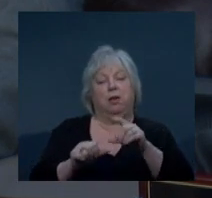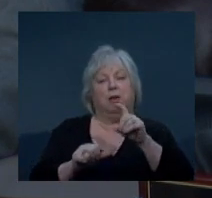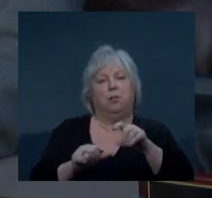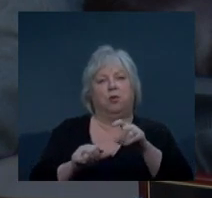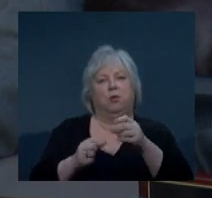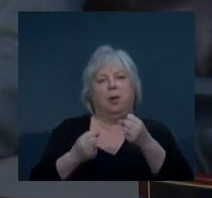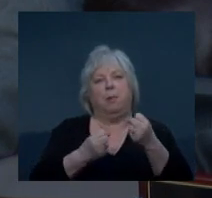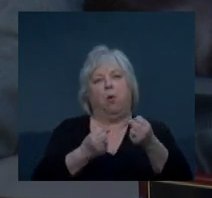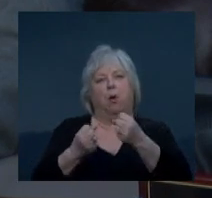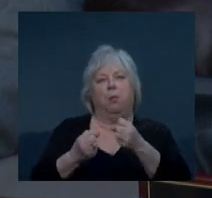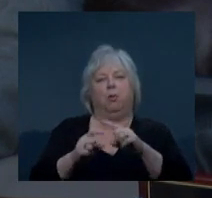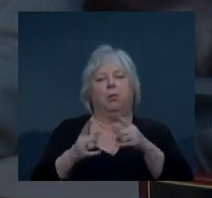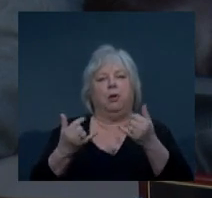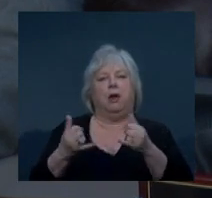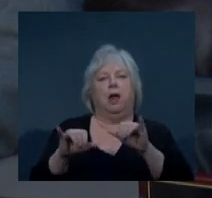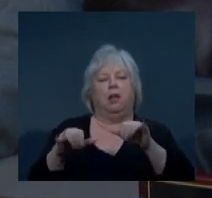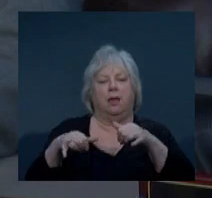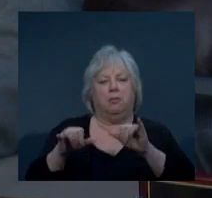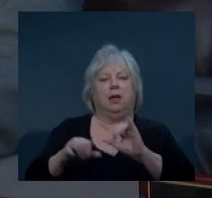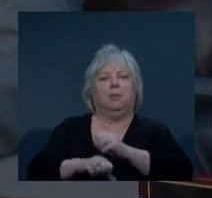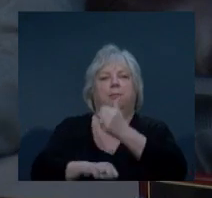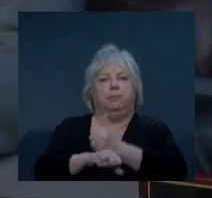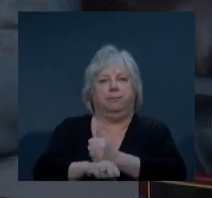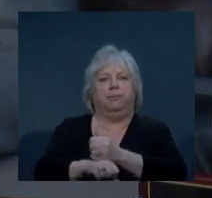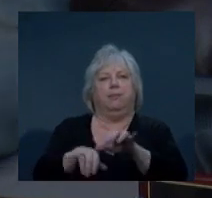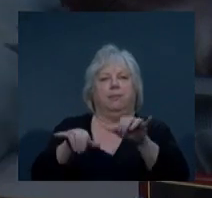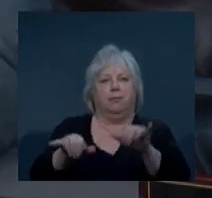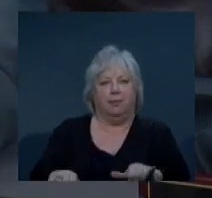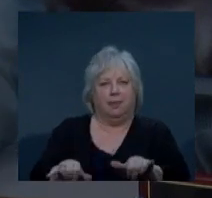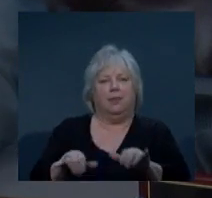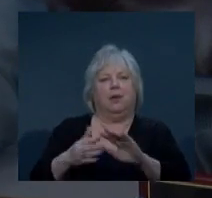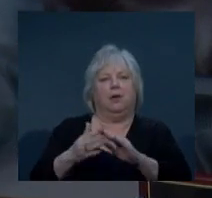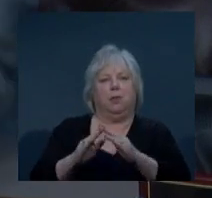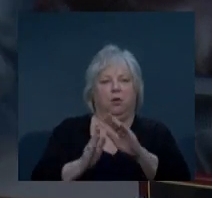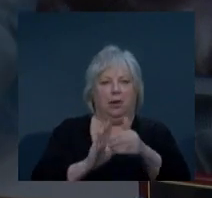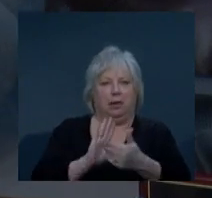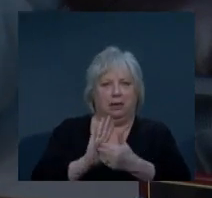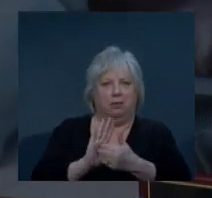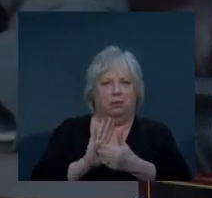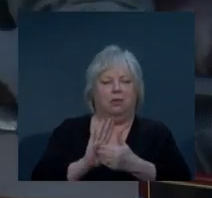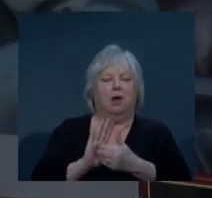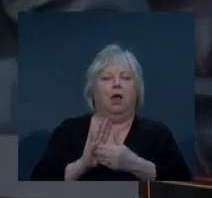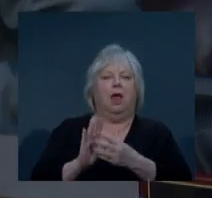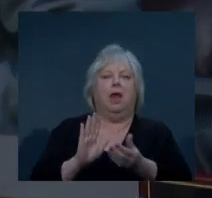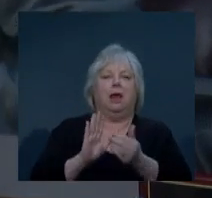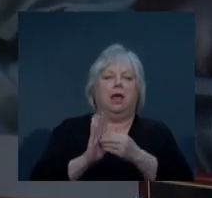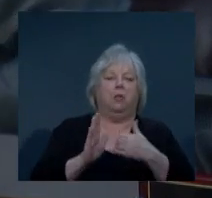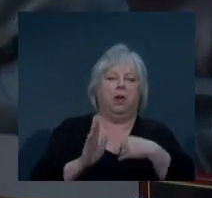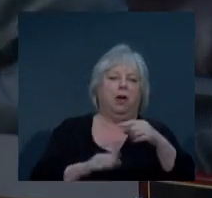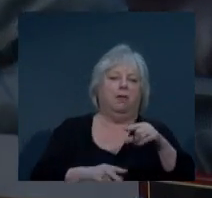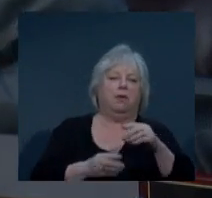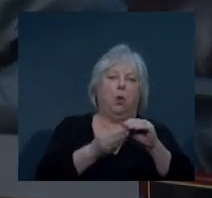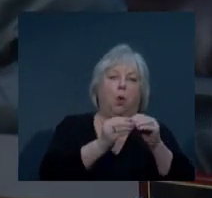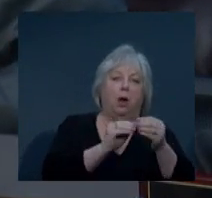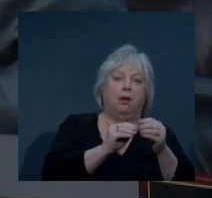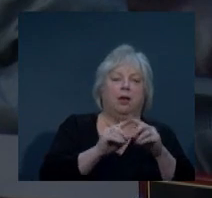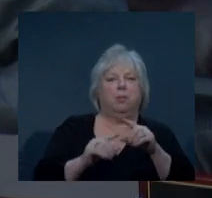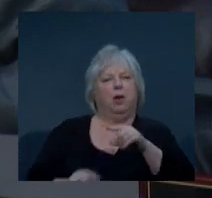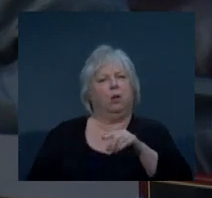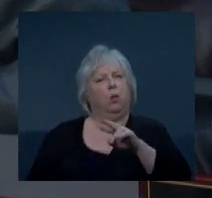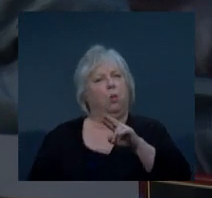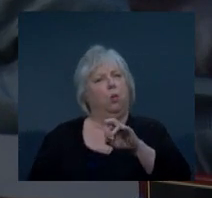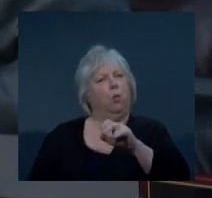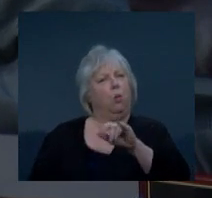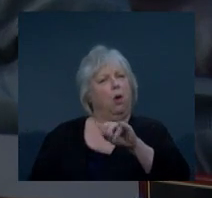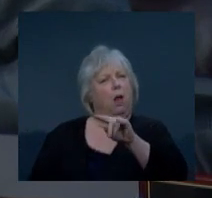morphed into permanent locations of community centers. And again, we've got quantity, but I'm not sure quality in all